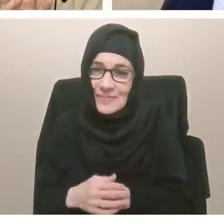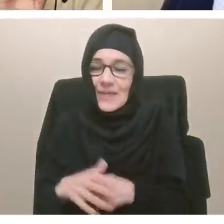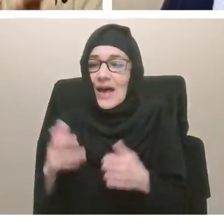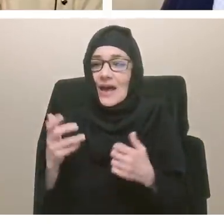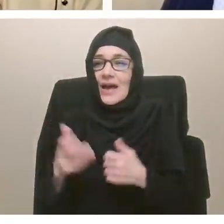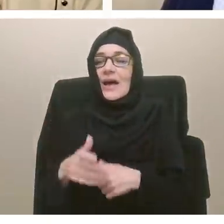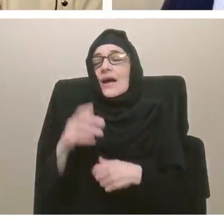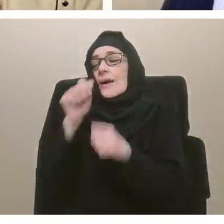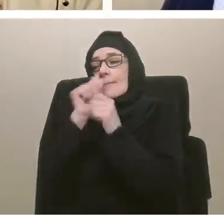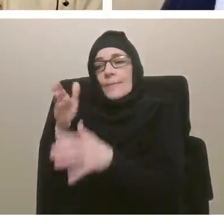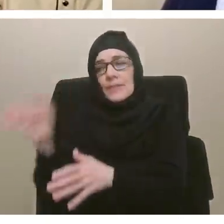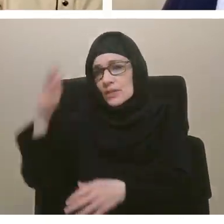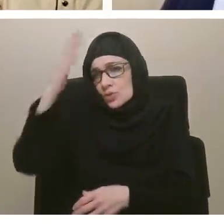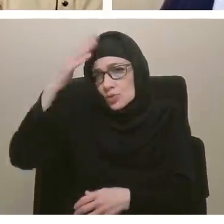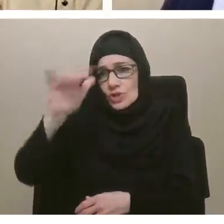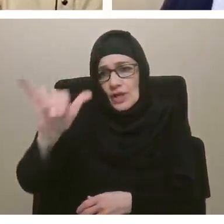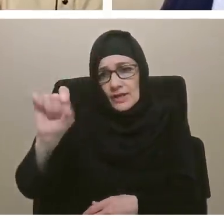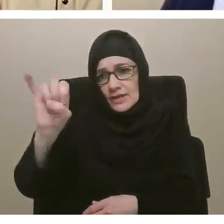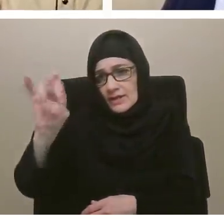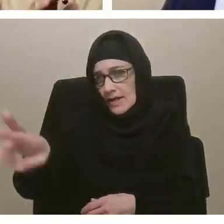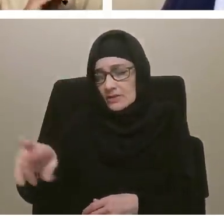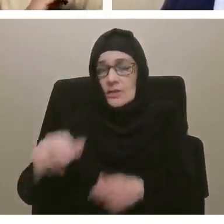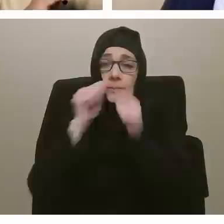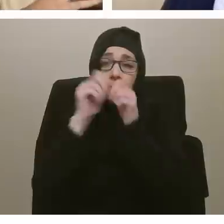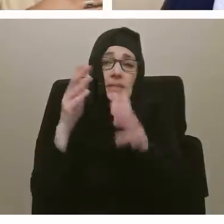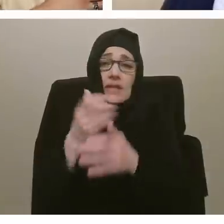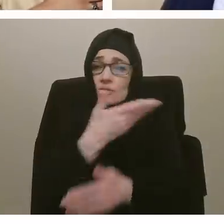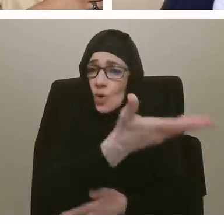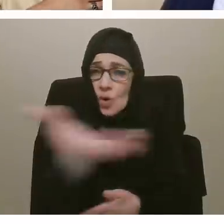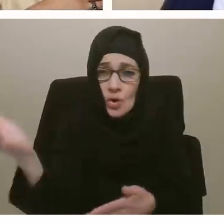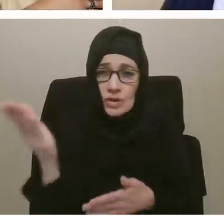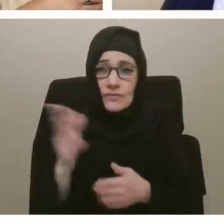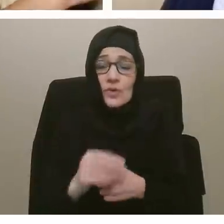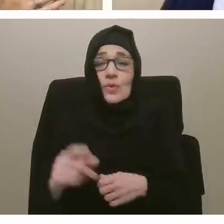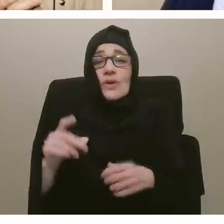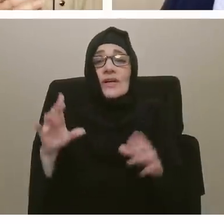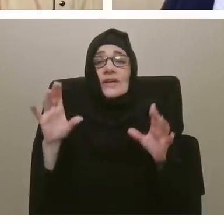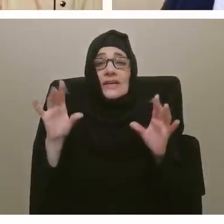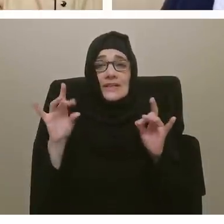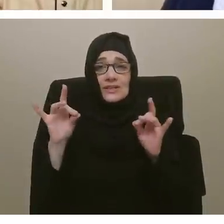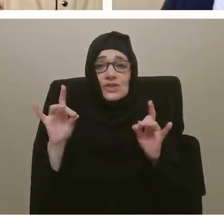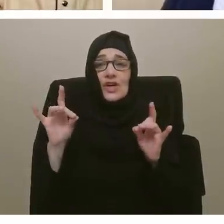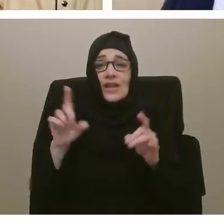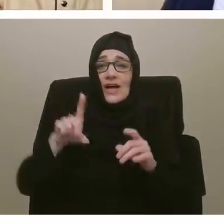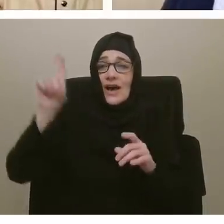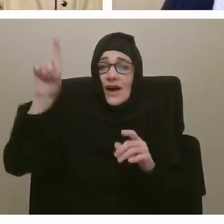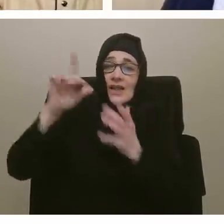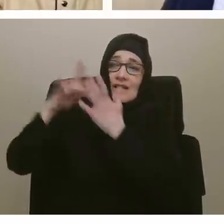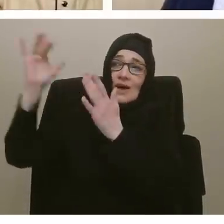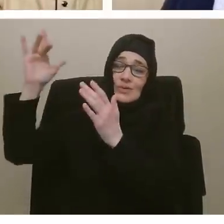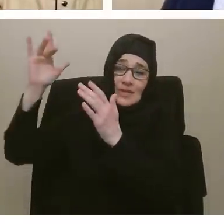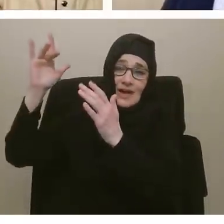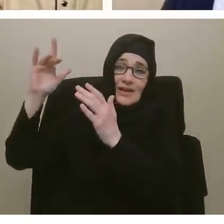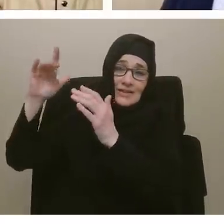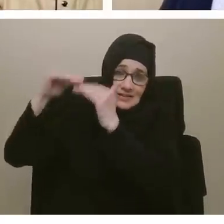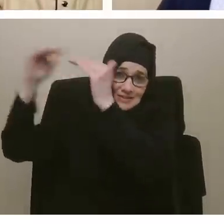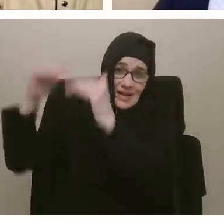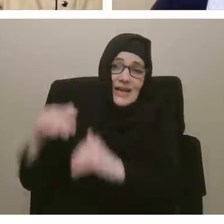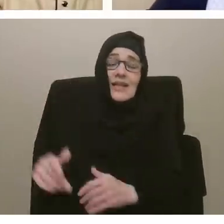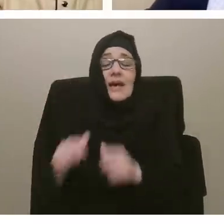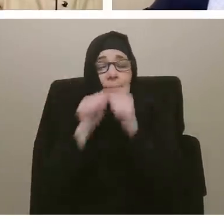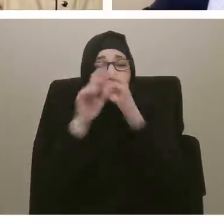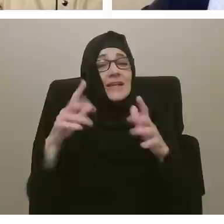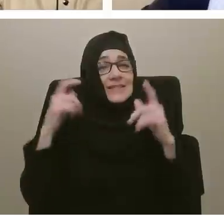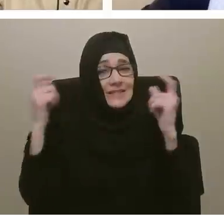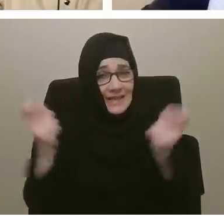may Allah subhanahu wa ta'ala bless you, Sheikh Yasir, and bless all of you. And inshallah ta'ala, may Allah allow you all to have a blessed Eid, and we will see you all around,